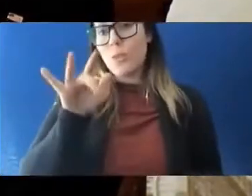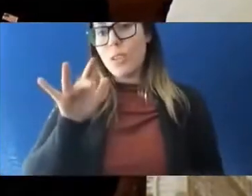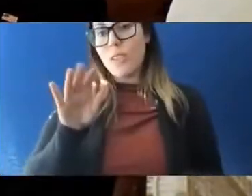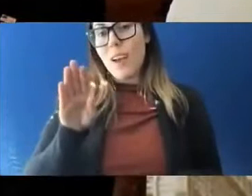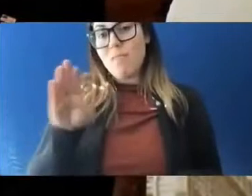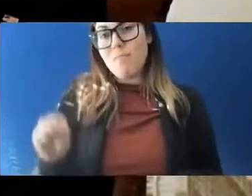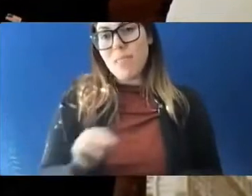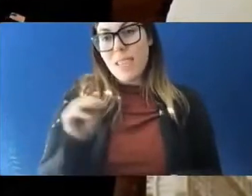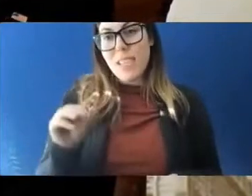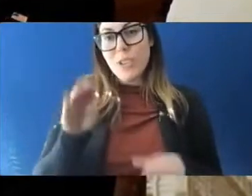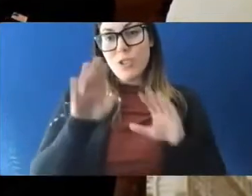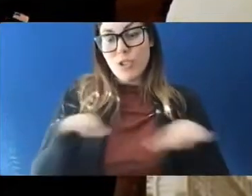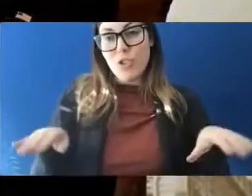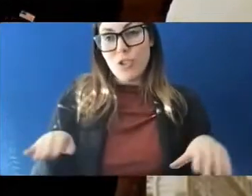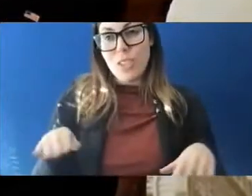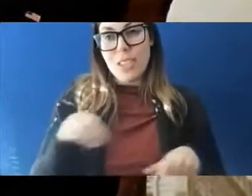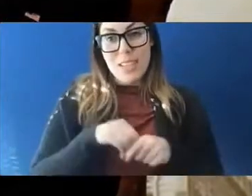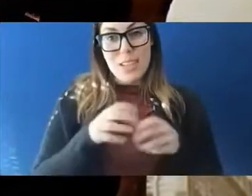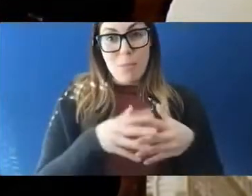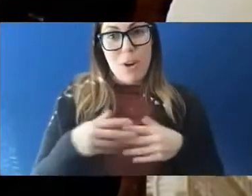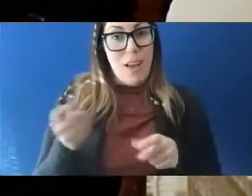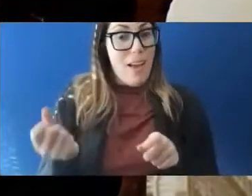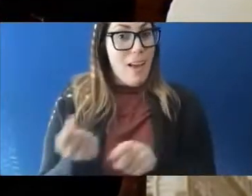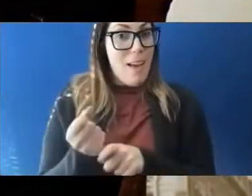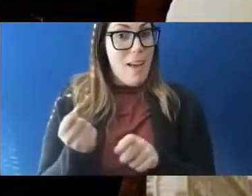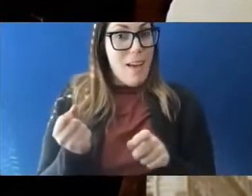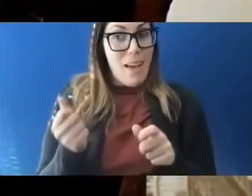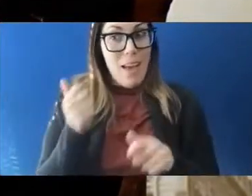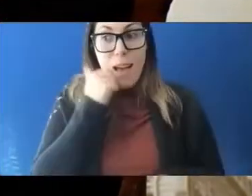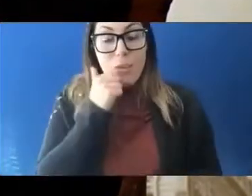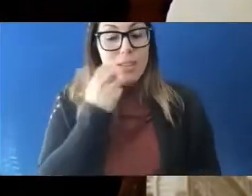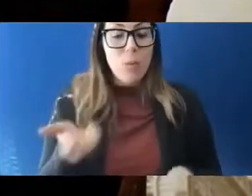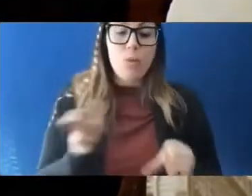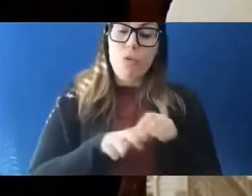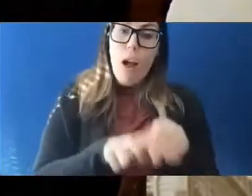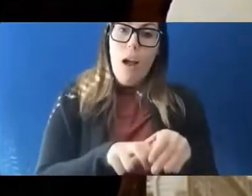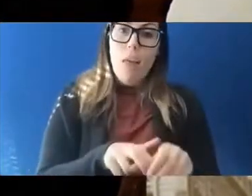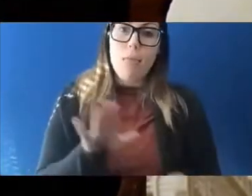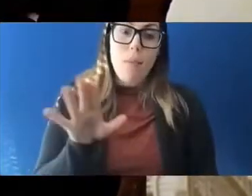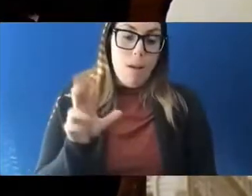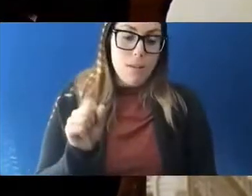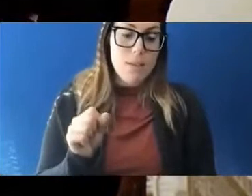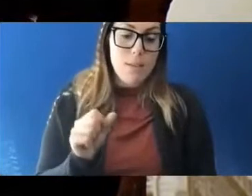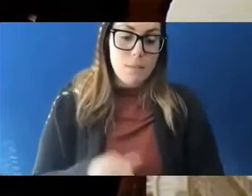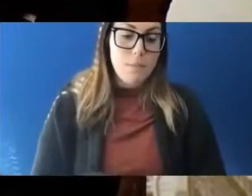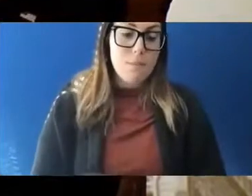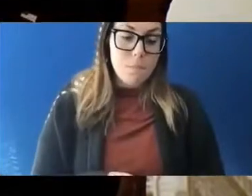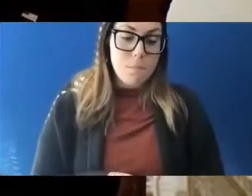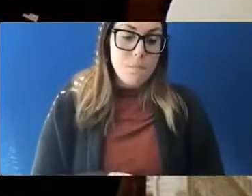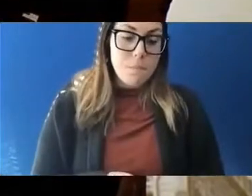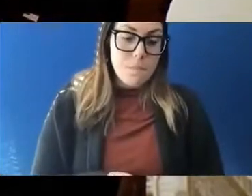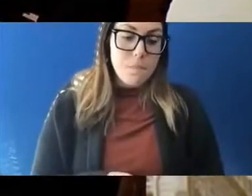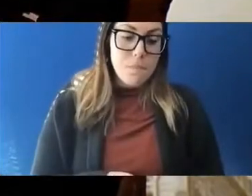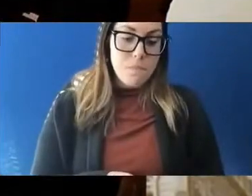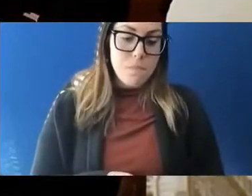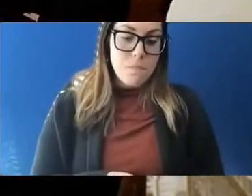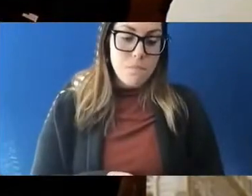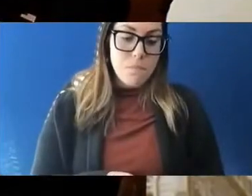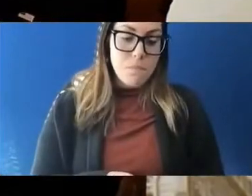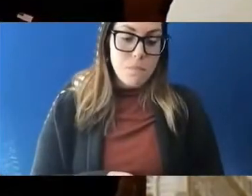in America a day go to school on those school buses, breathing those toxic fumes from diesel